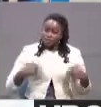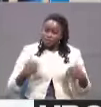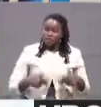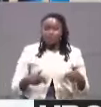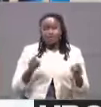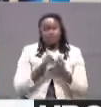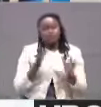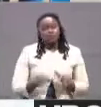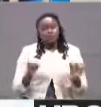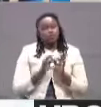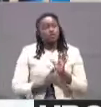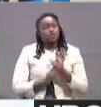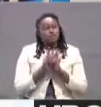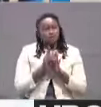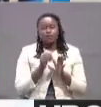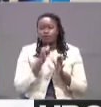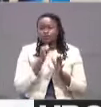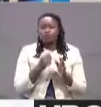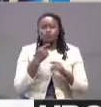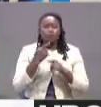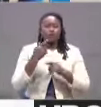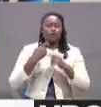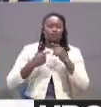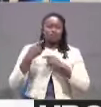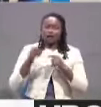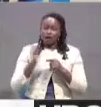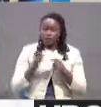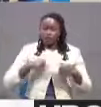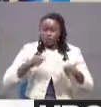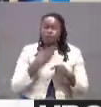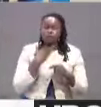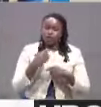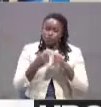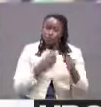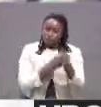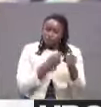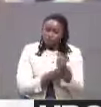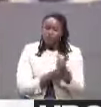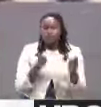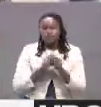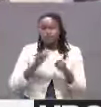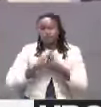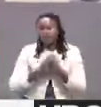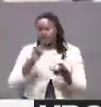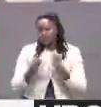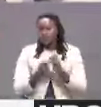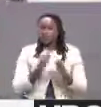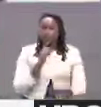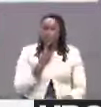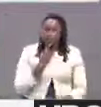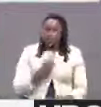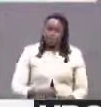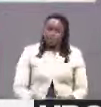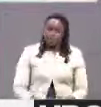development. We just want to continue supporting. And together, obviously, we could make a change in Karamoja. The area has also, during